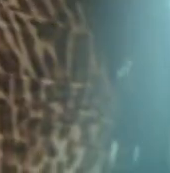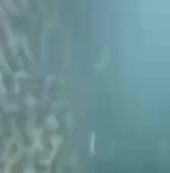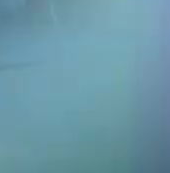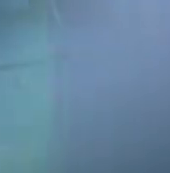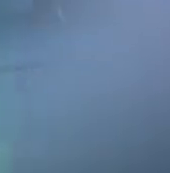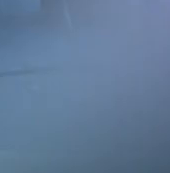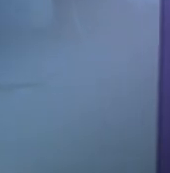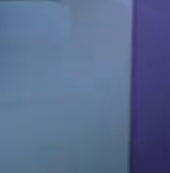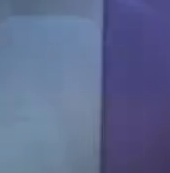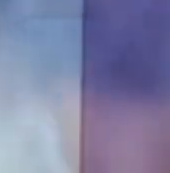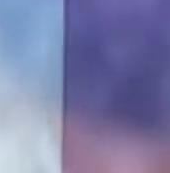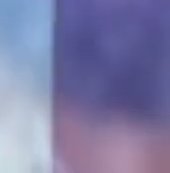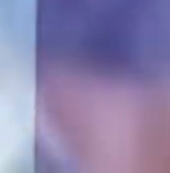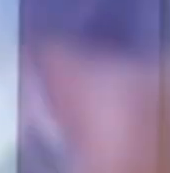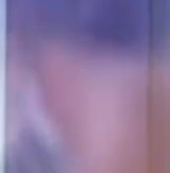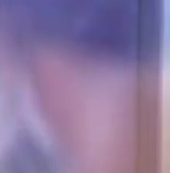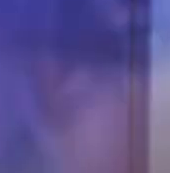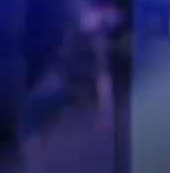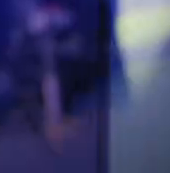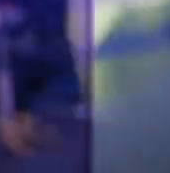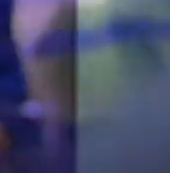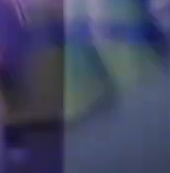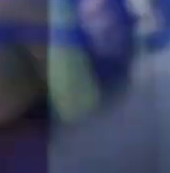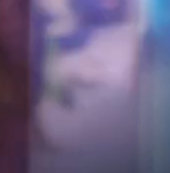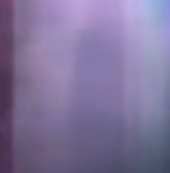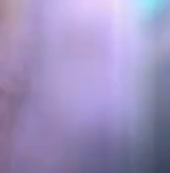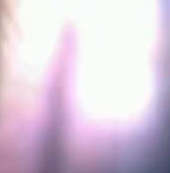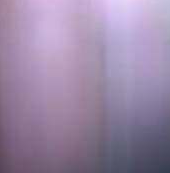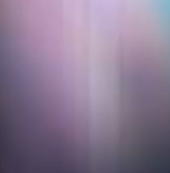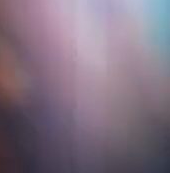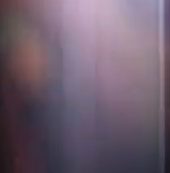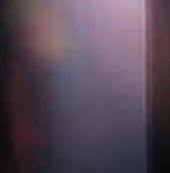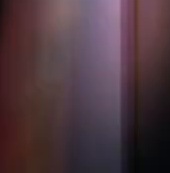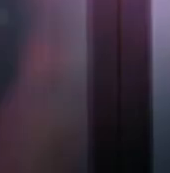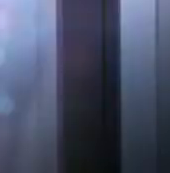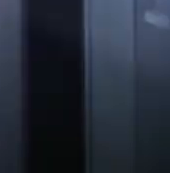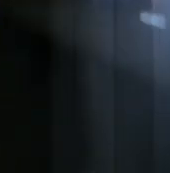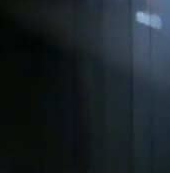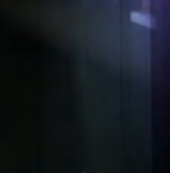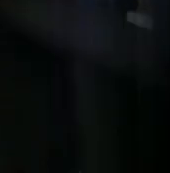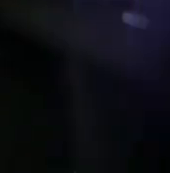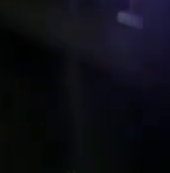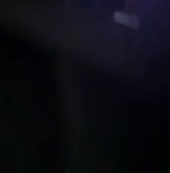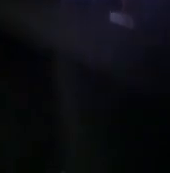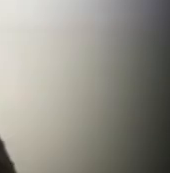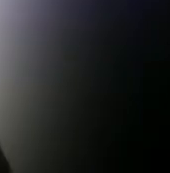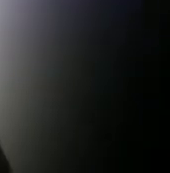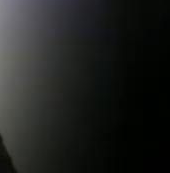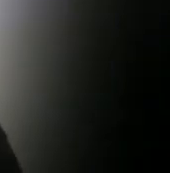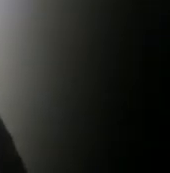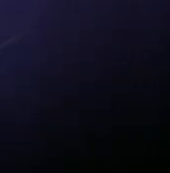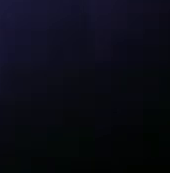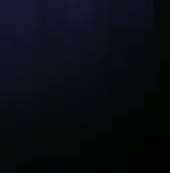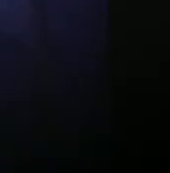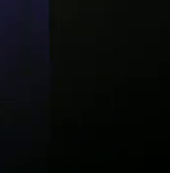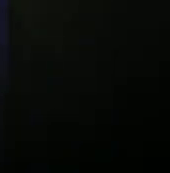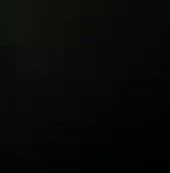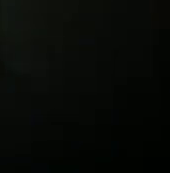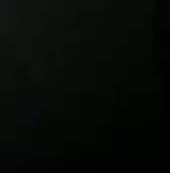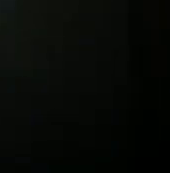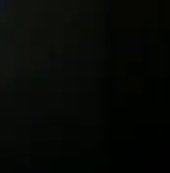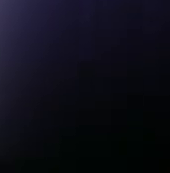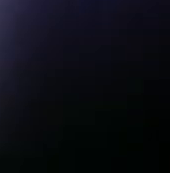other perspectives come in, it only helps to bolster the project. We have to be the storytellers of our own stories. Be confident